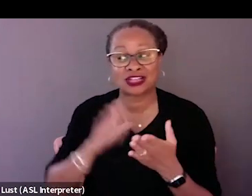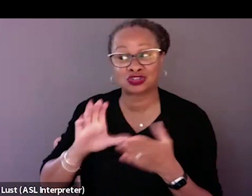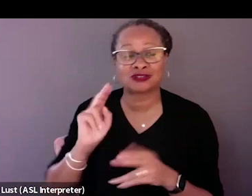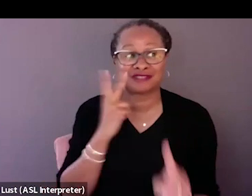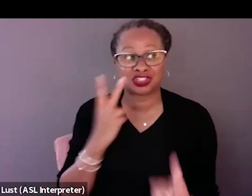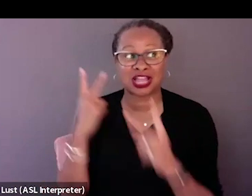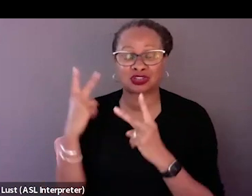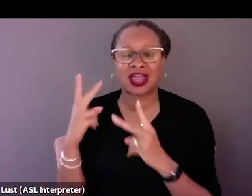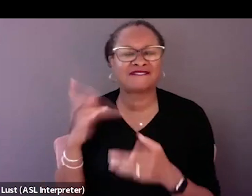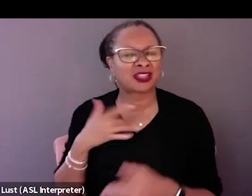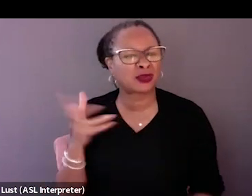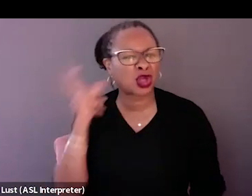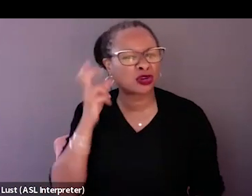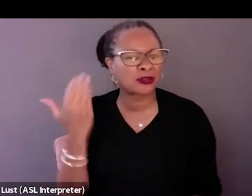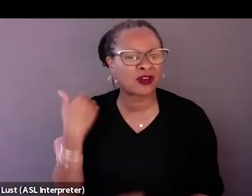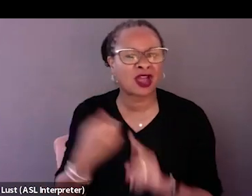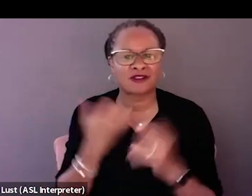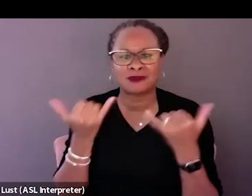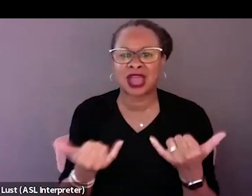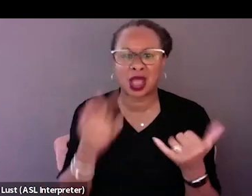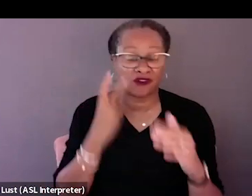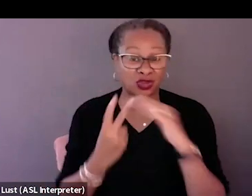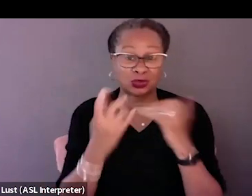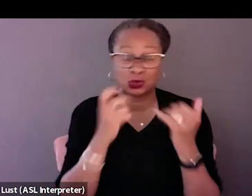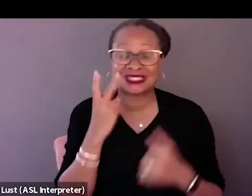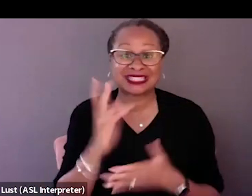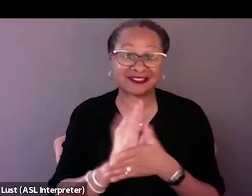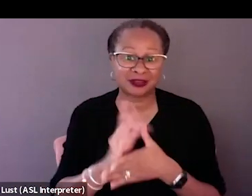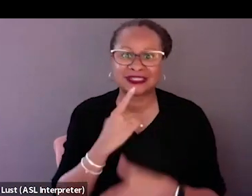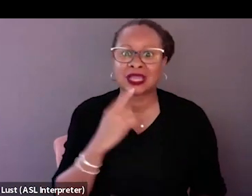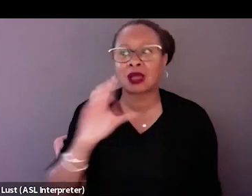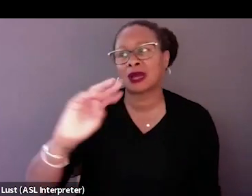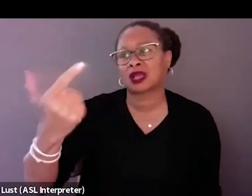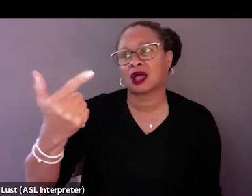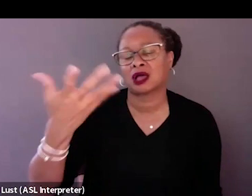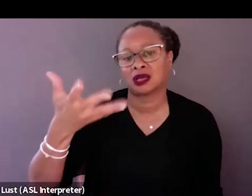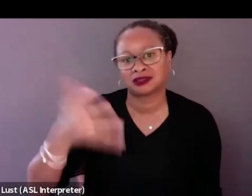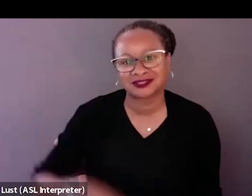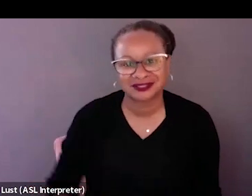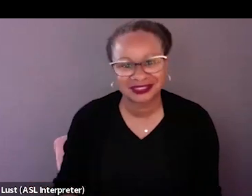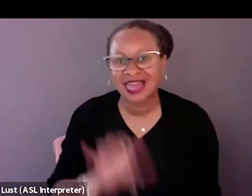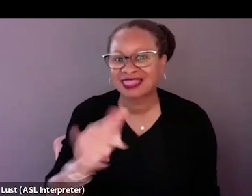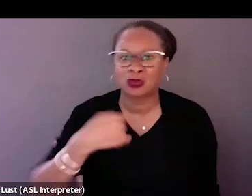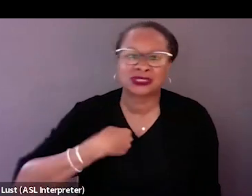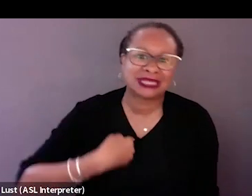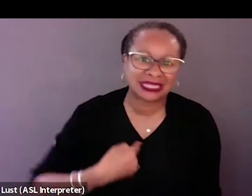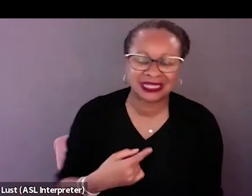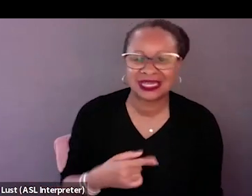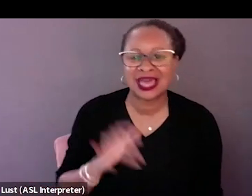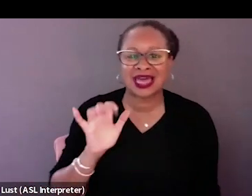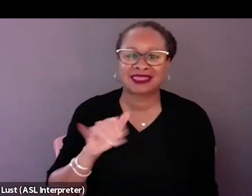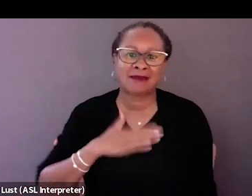from now viewers who see the film, where they say, oh my God, that was me, that my so-called